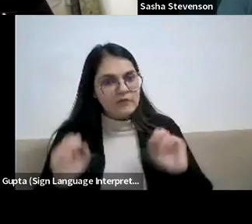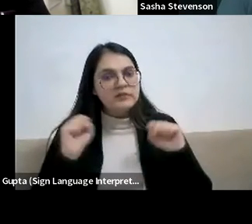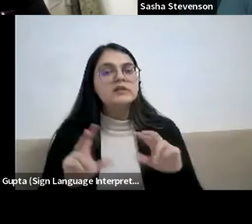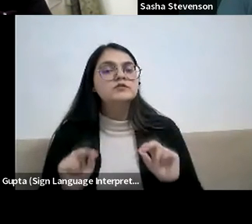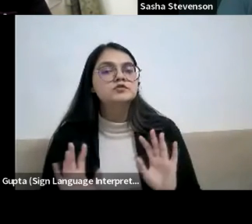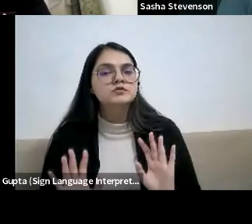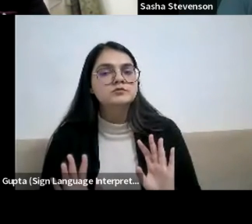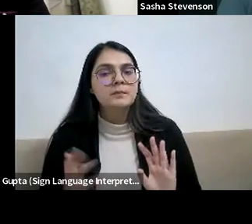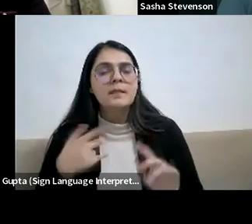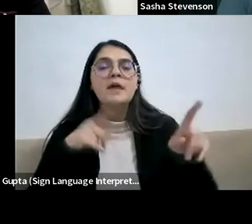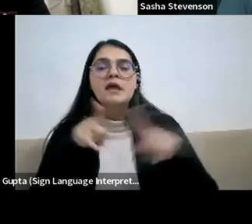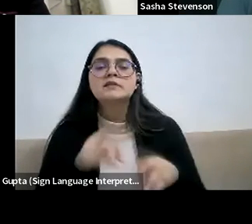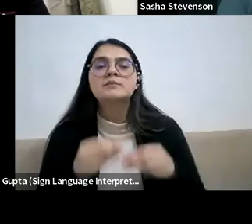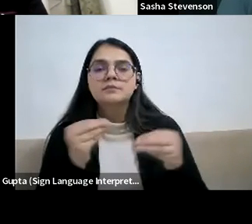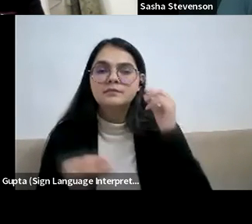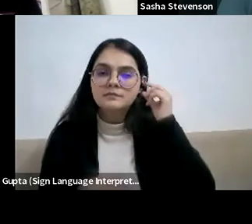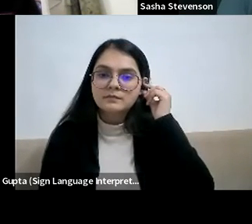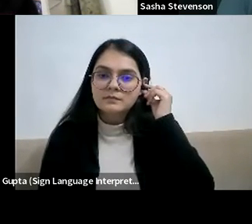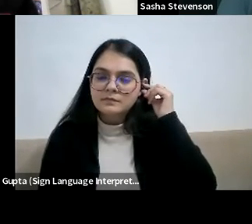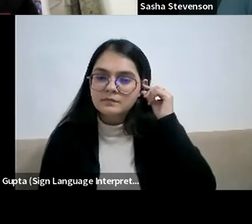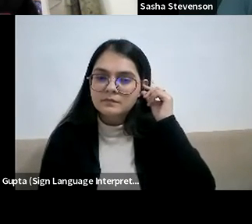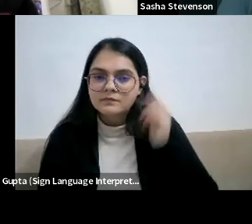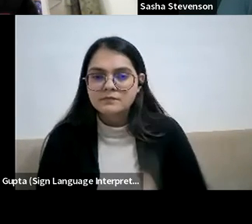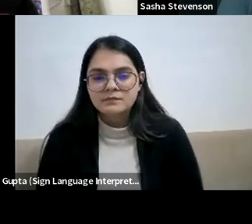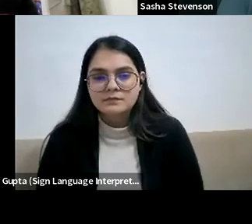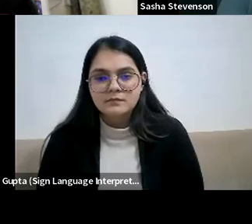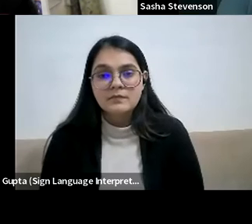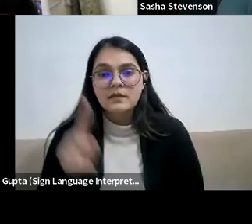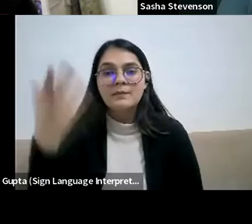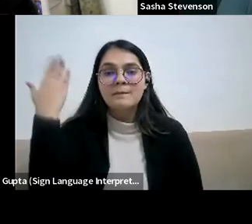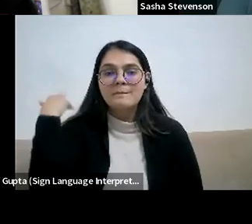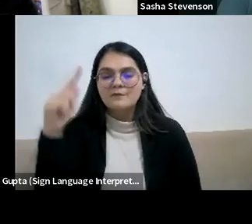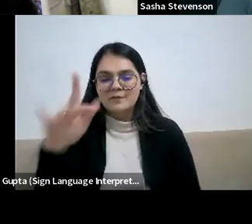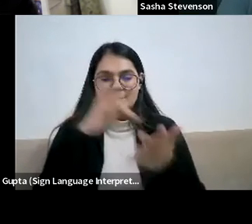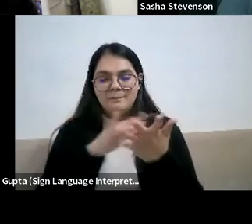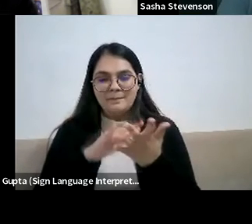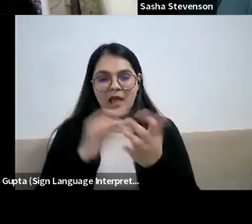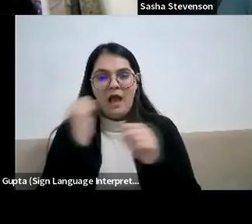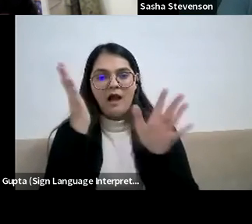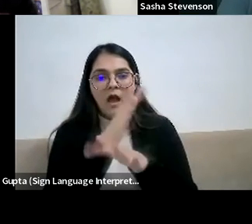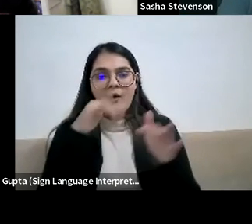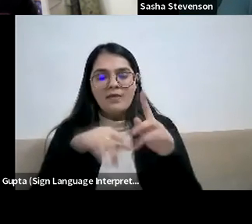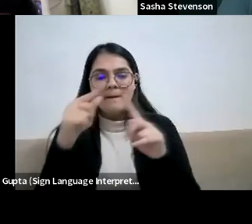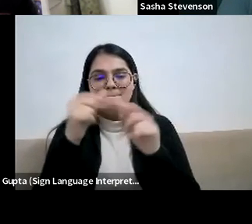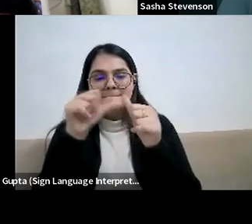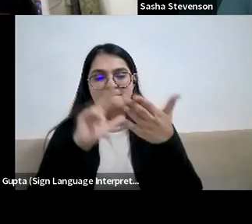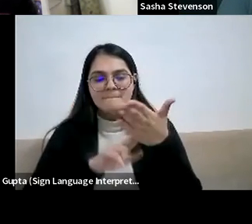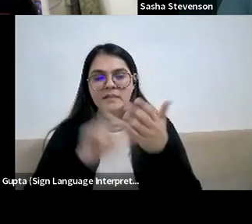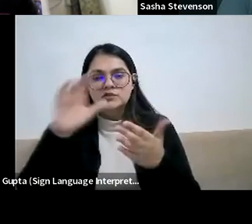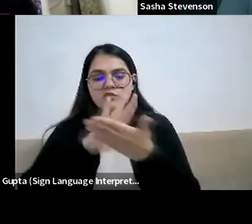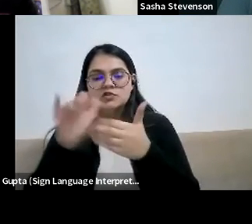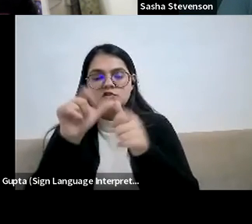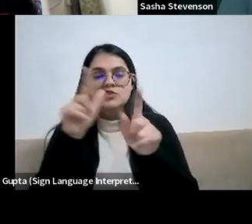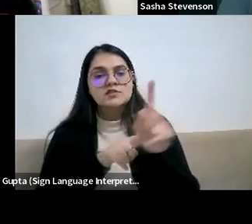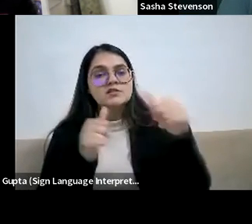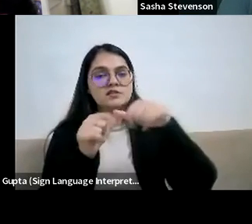take example of panchayats. In panchayats, we talk about reservations,